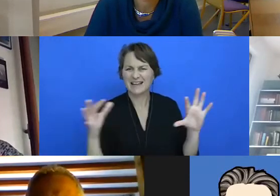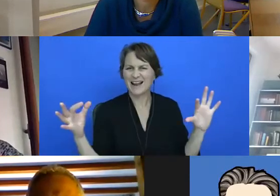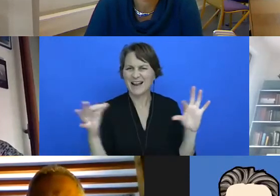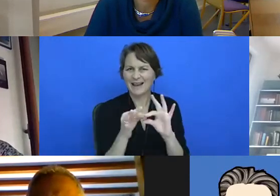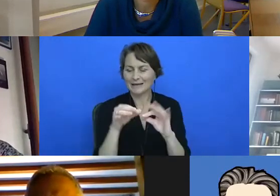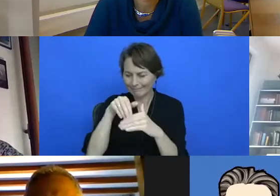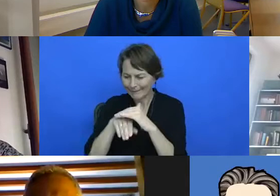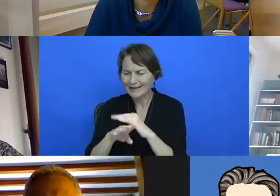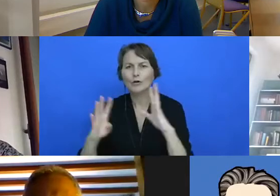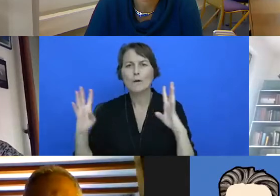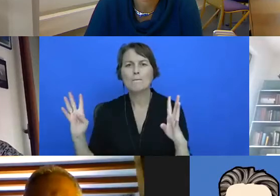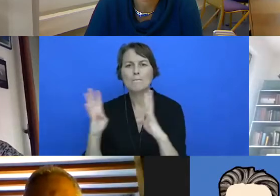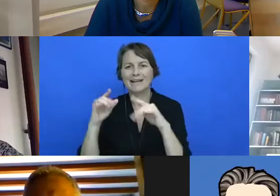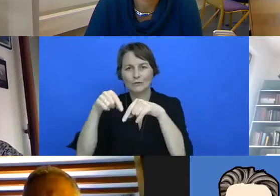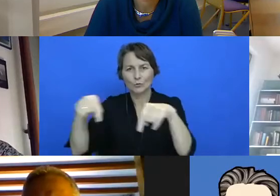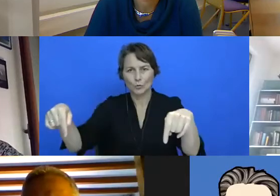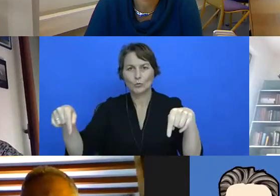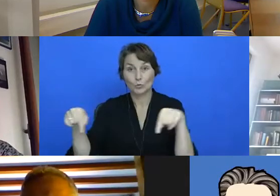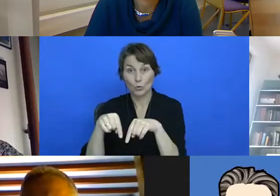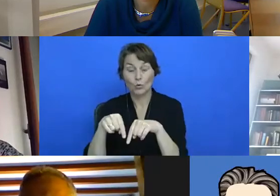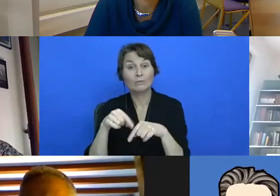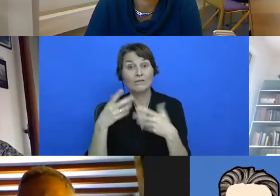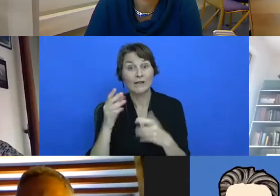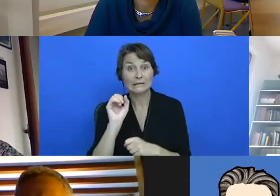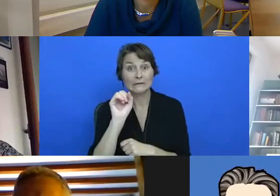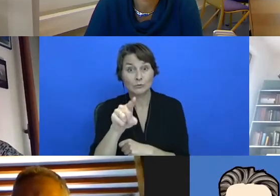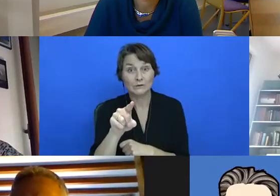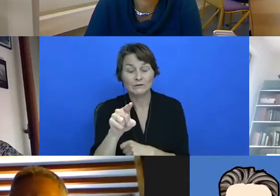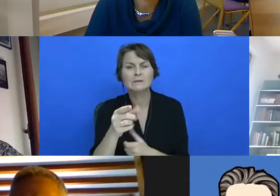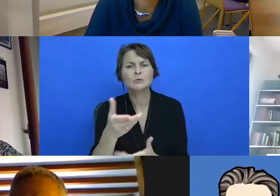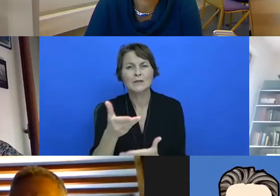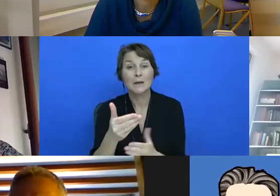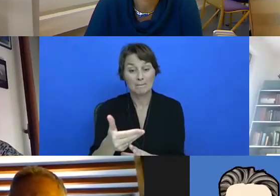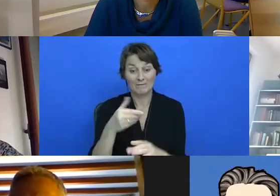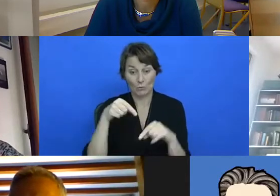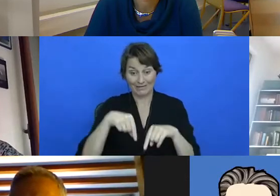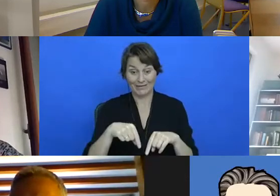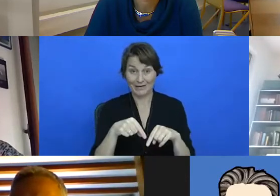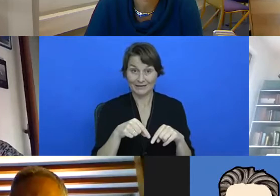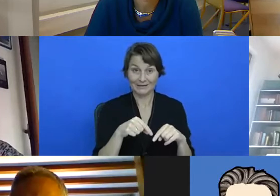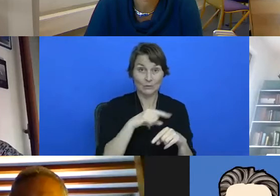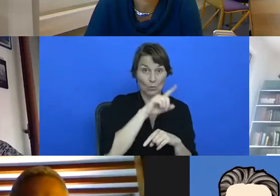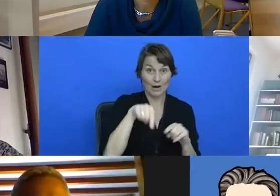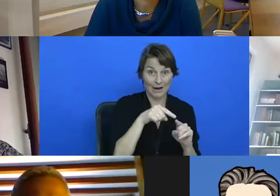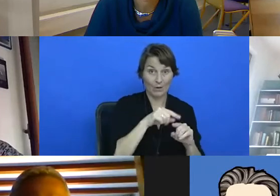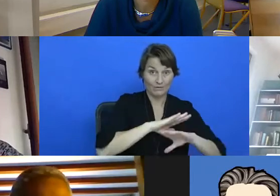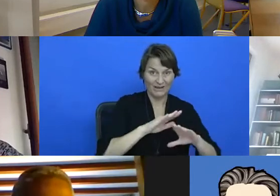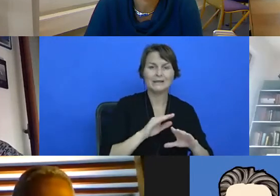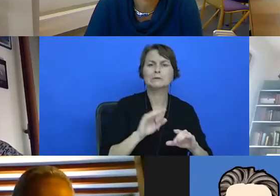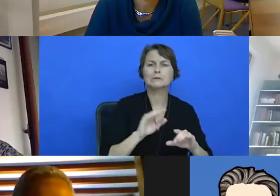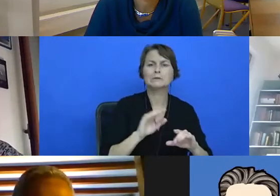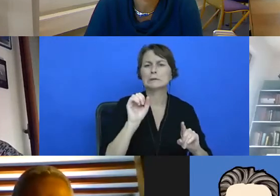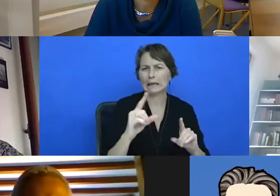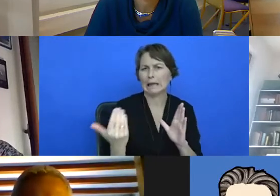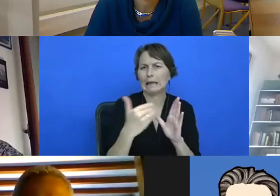have all received this link, but we will share it again in the chat before we close this webinar. And here you will be